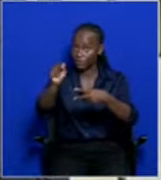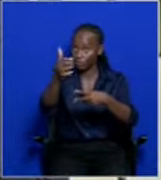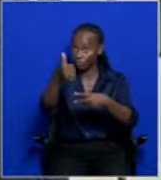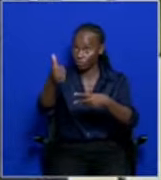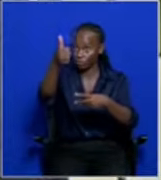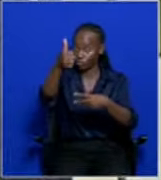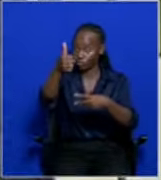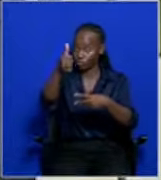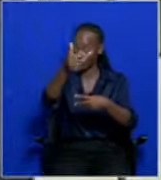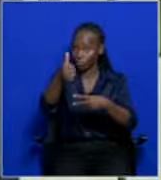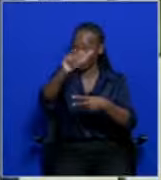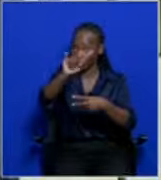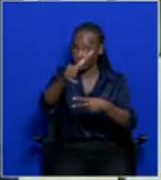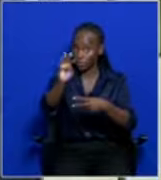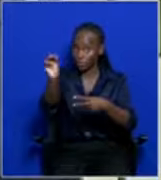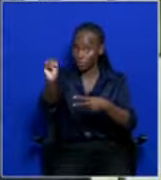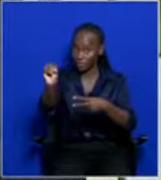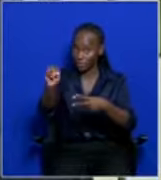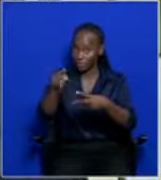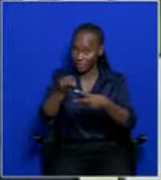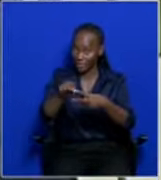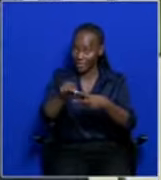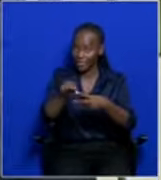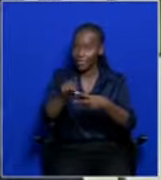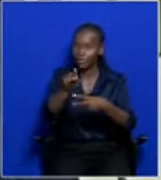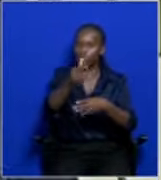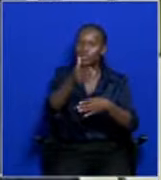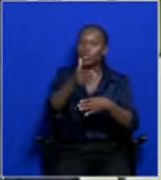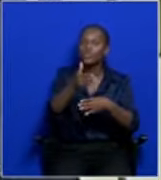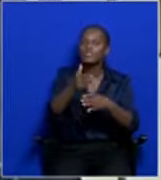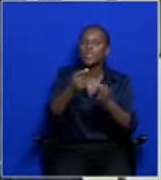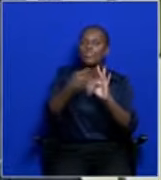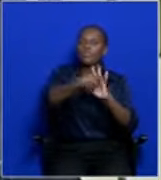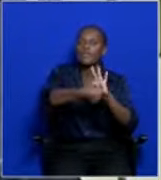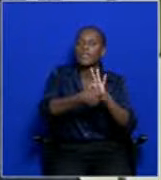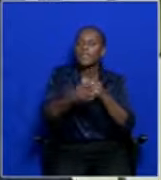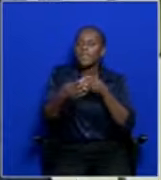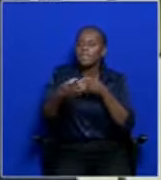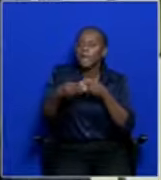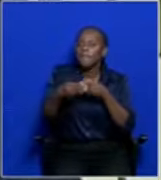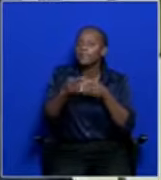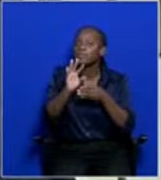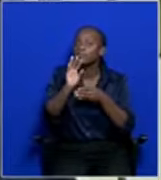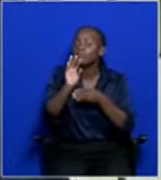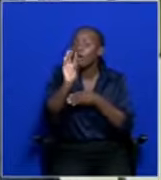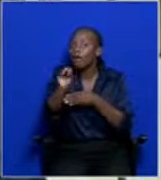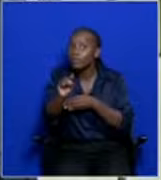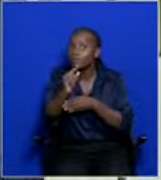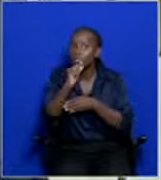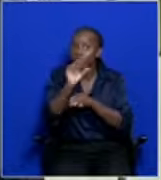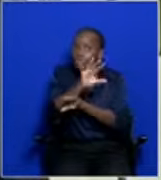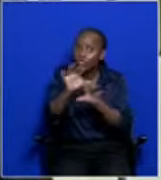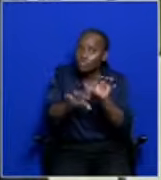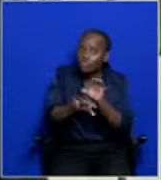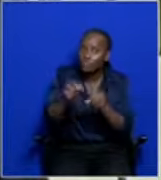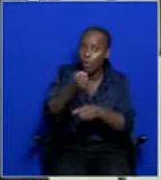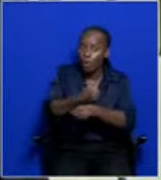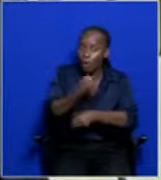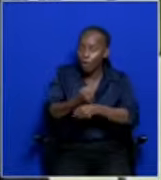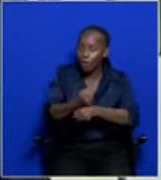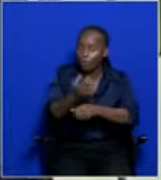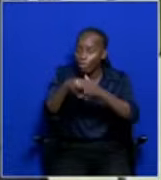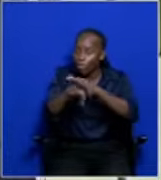the duty on, duty off statement of those members because his involvement was unknown at that stage.